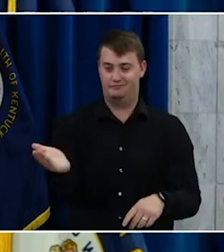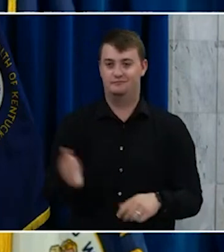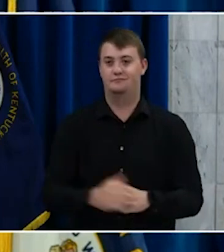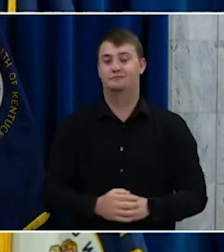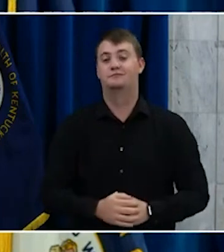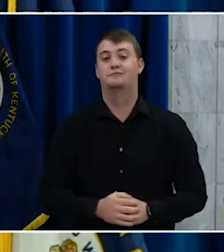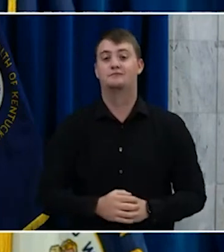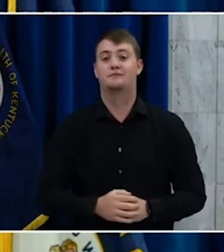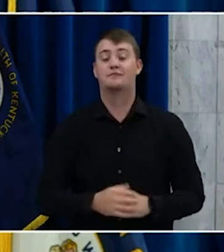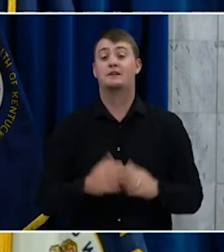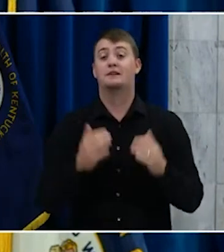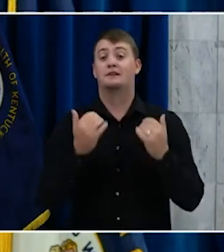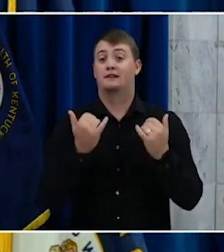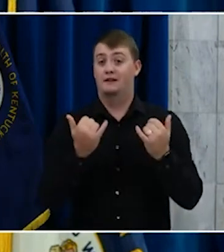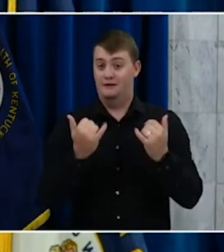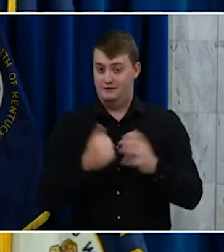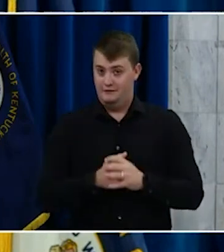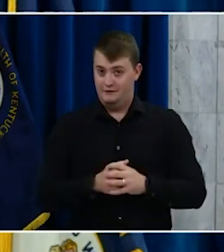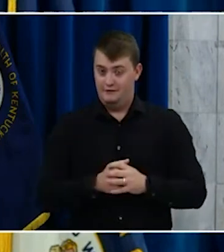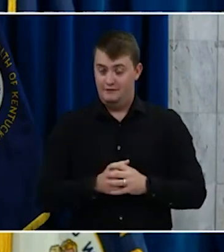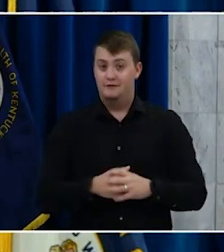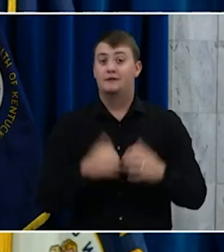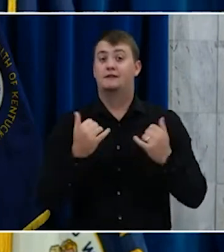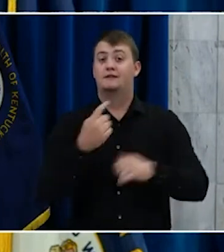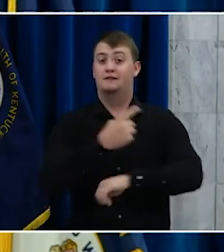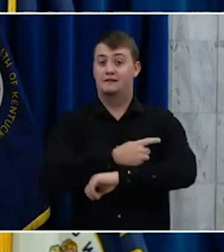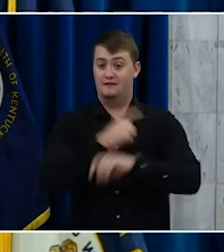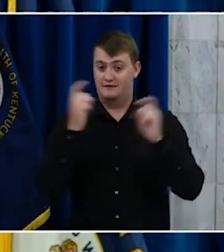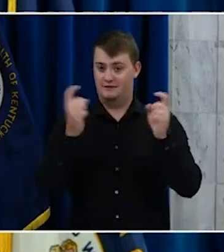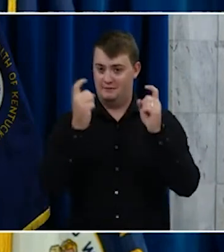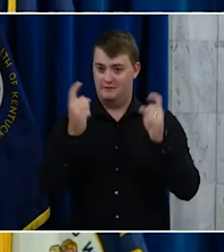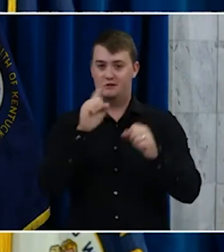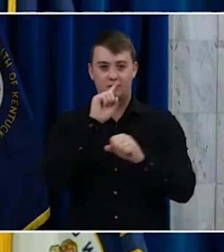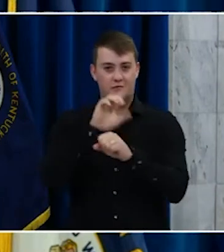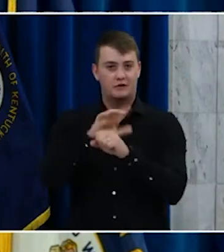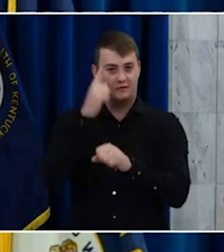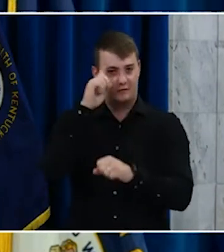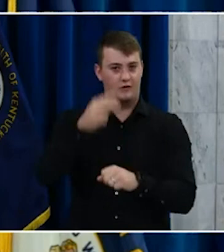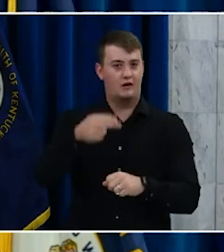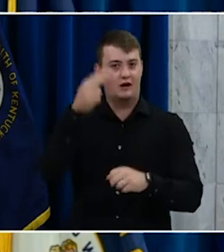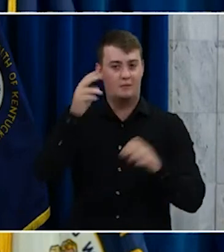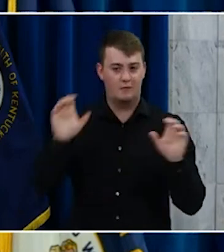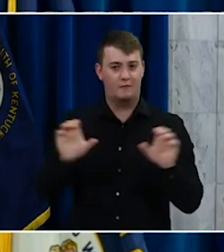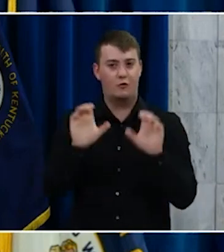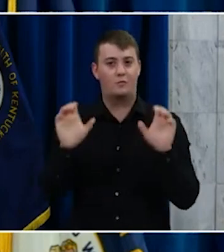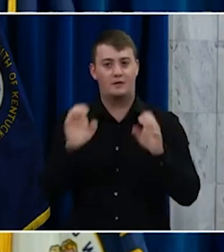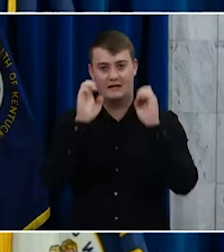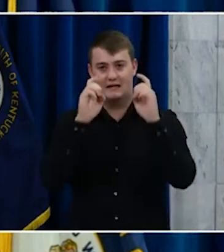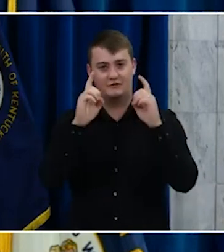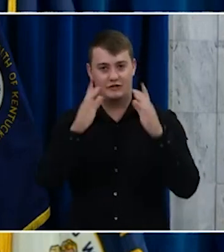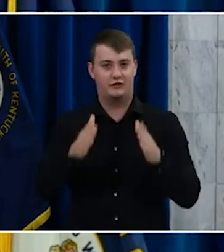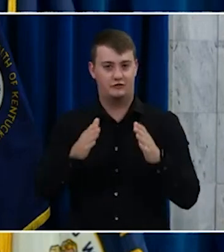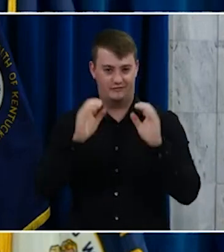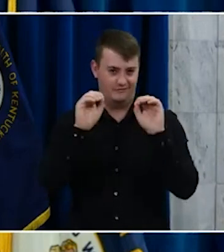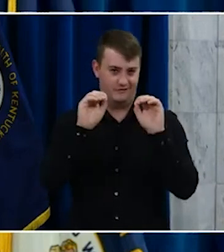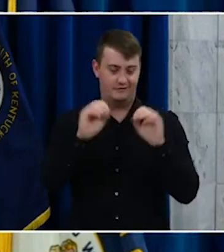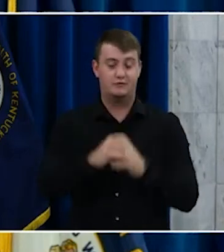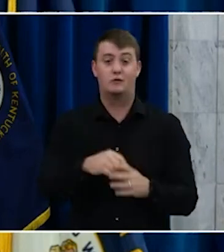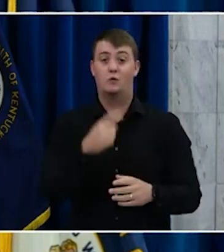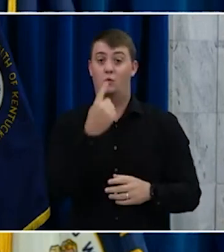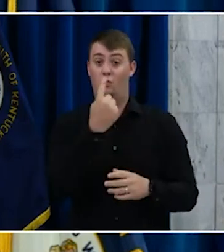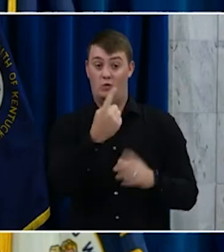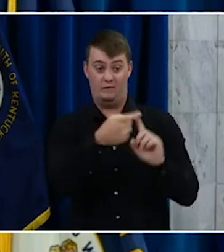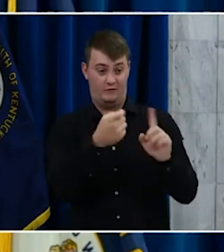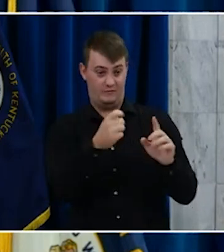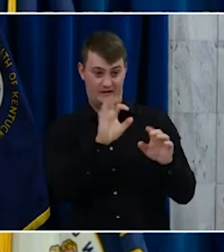Now, today's celebration demonstrates our commitment to high-performing educators. One individual among these nine